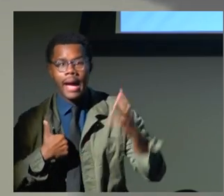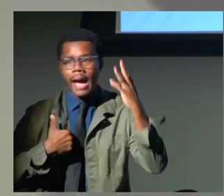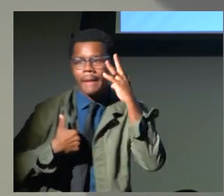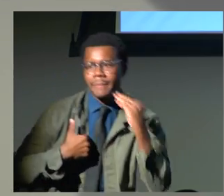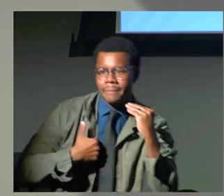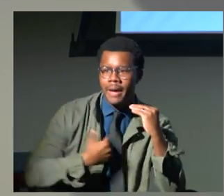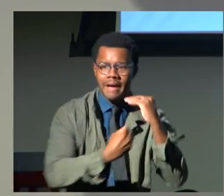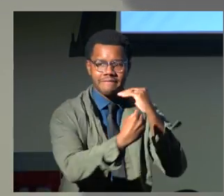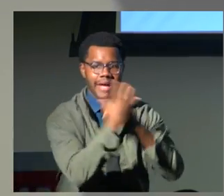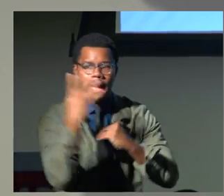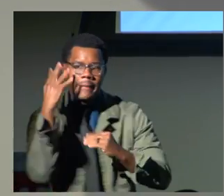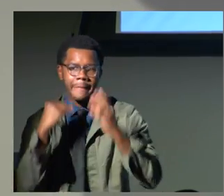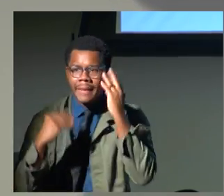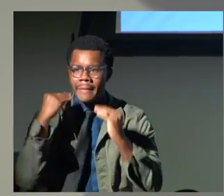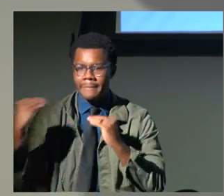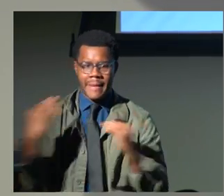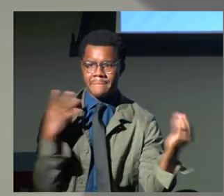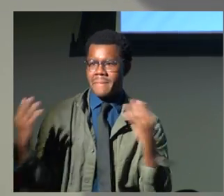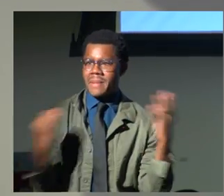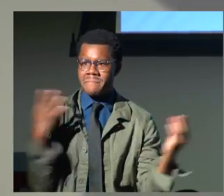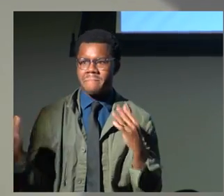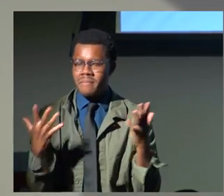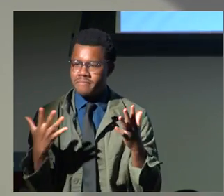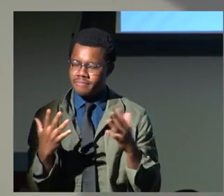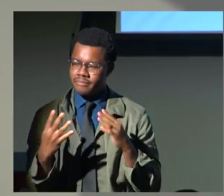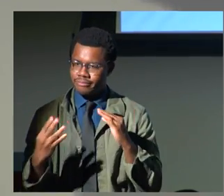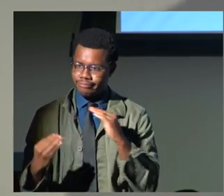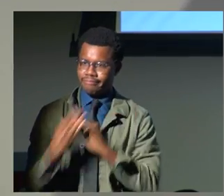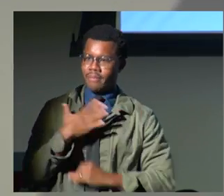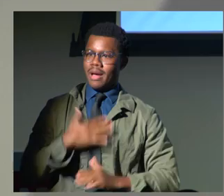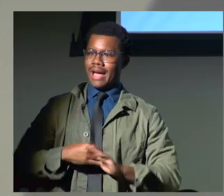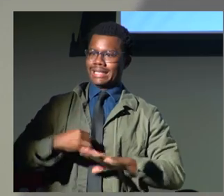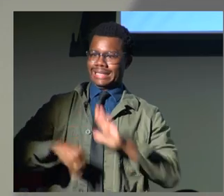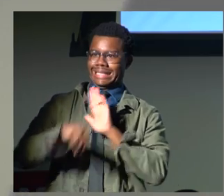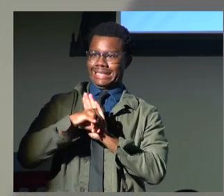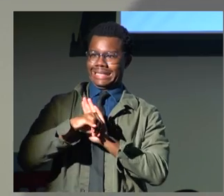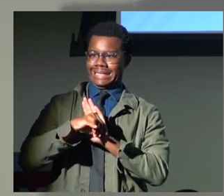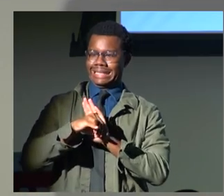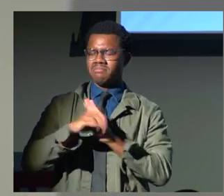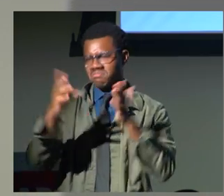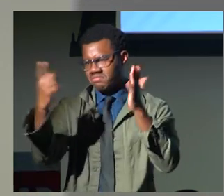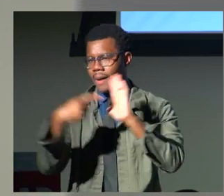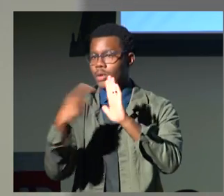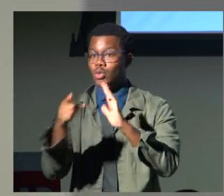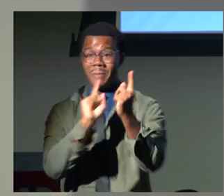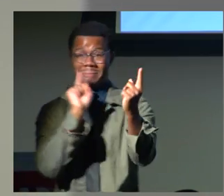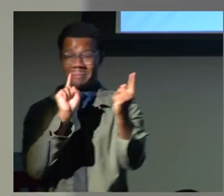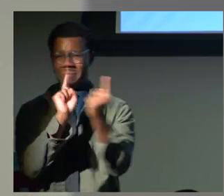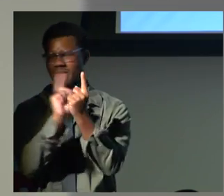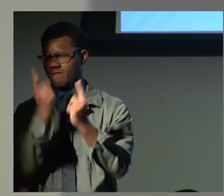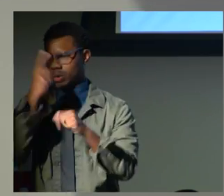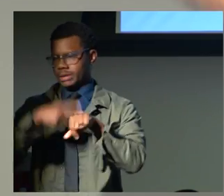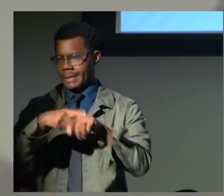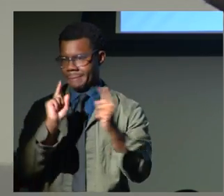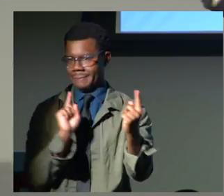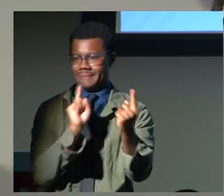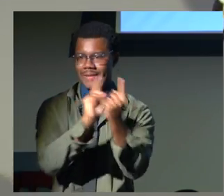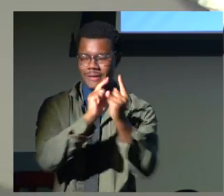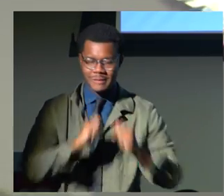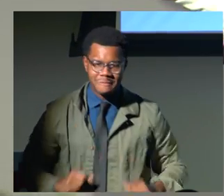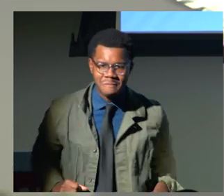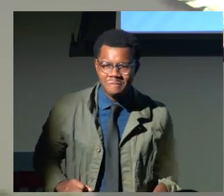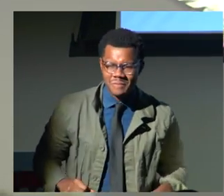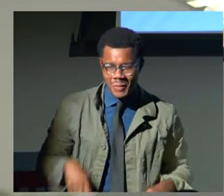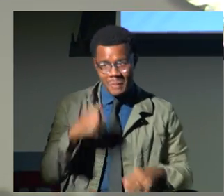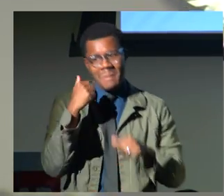can sense that with people. It's like when you meet somebody for the first time. When I met you